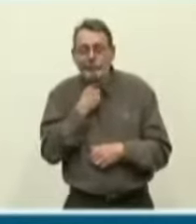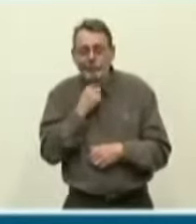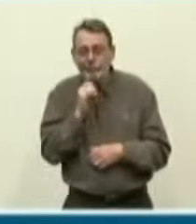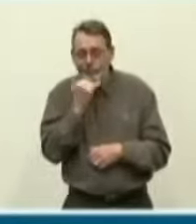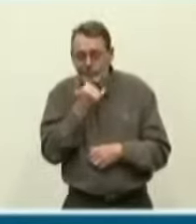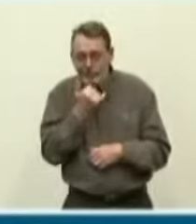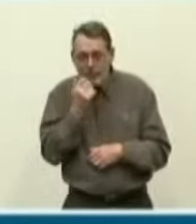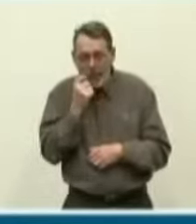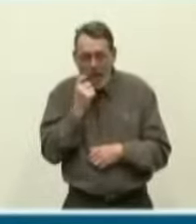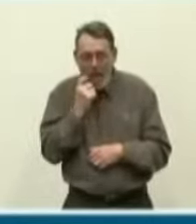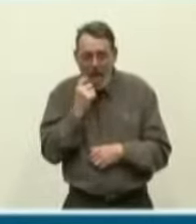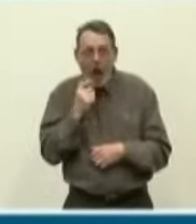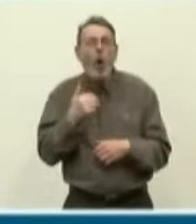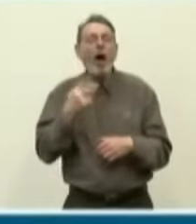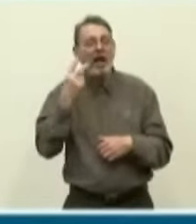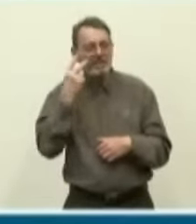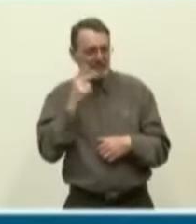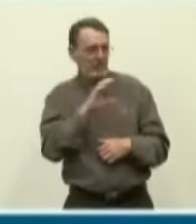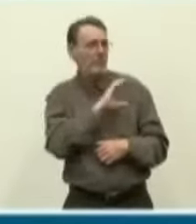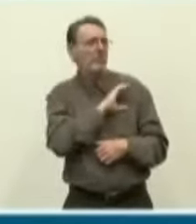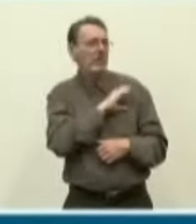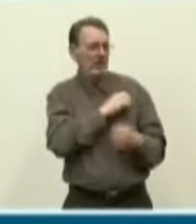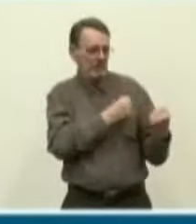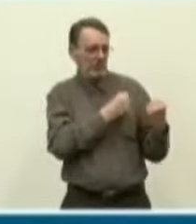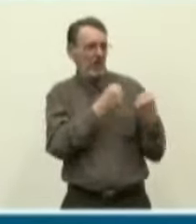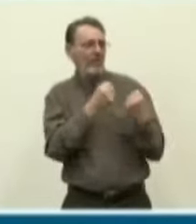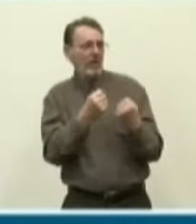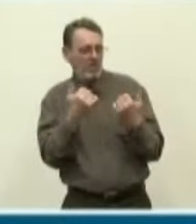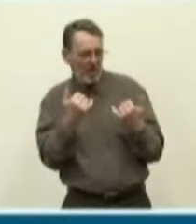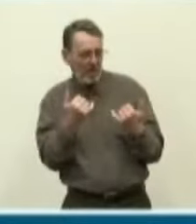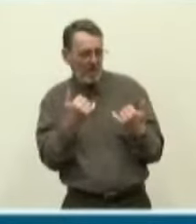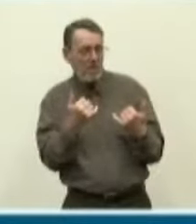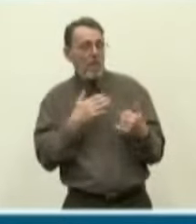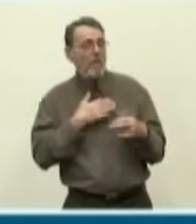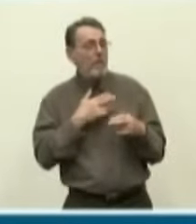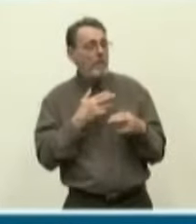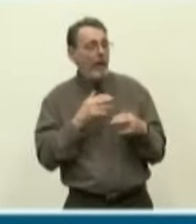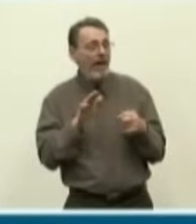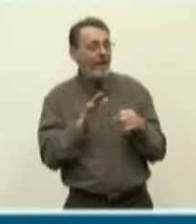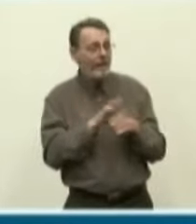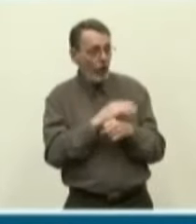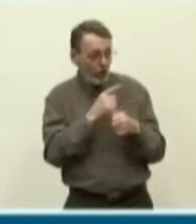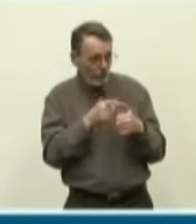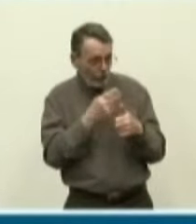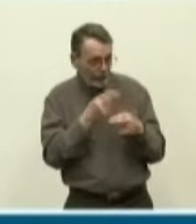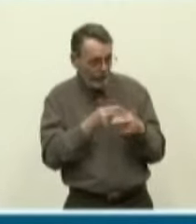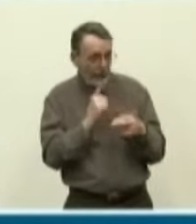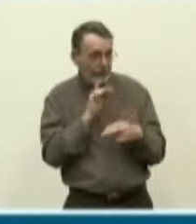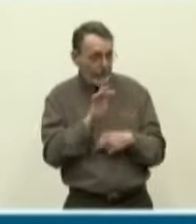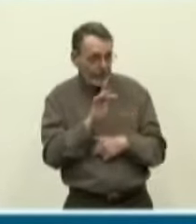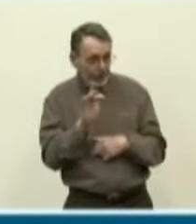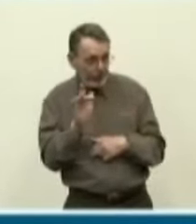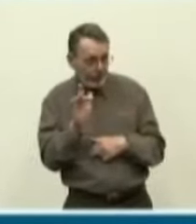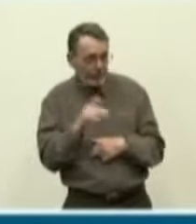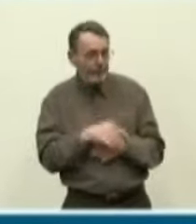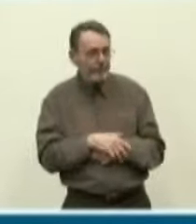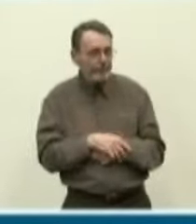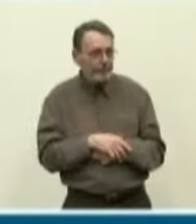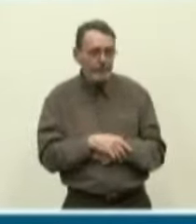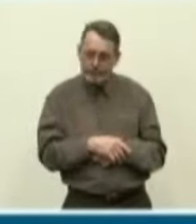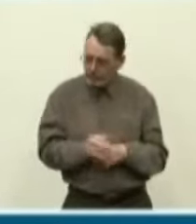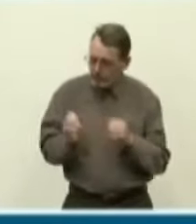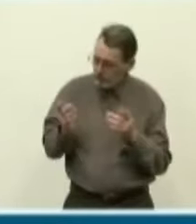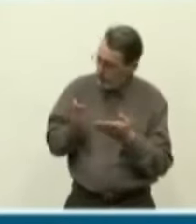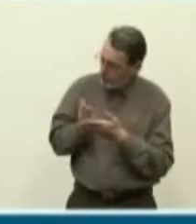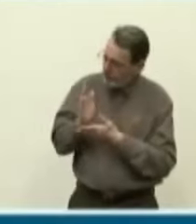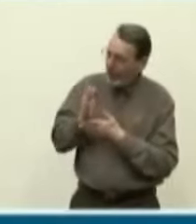The police driver coming up now, okay. Or the police officer. My full first name is... All right. Okay,